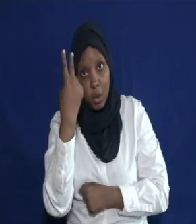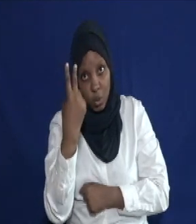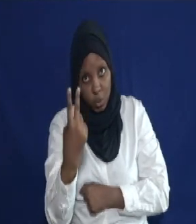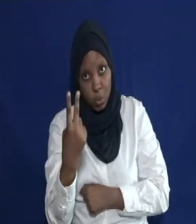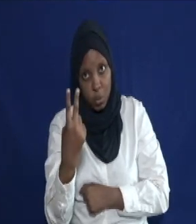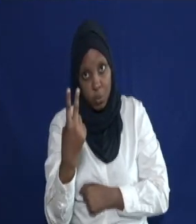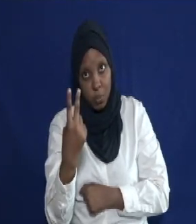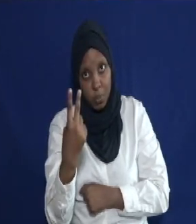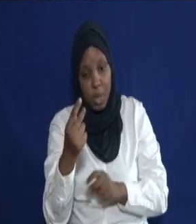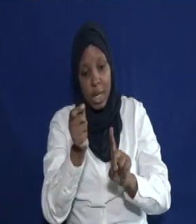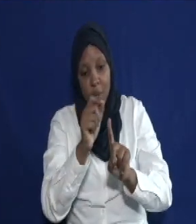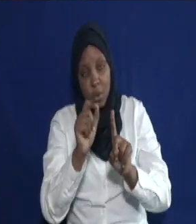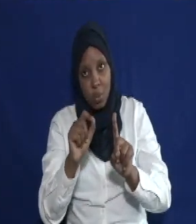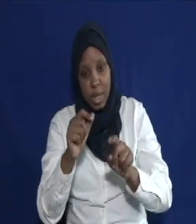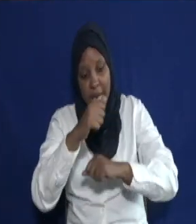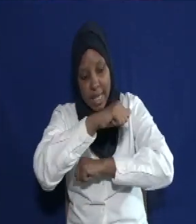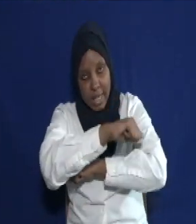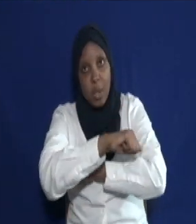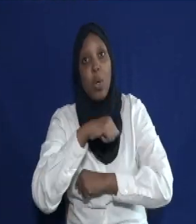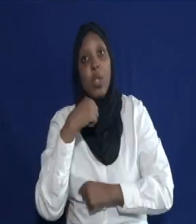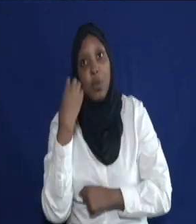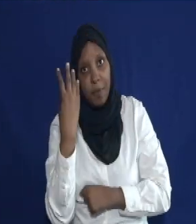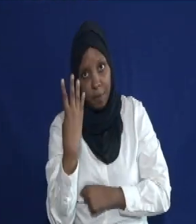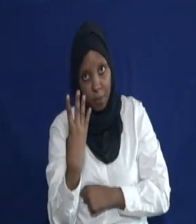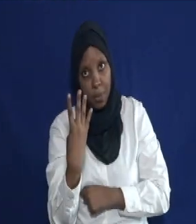2 squared is equal to 4.